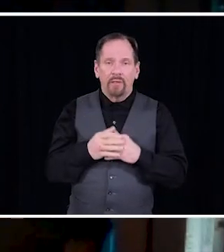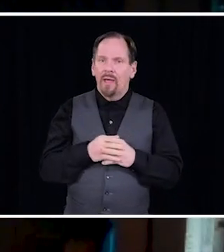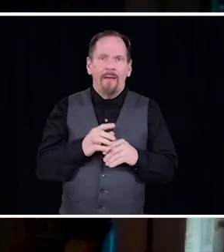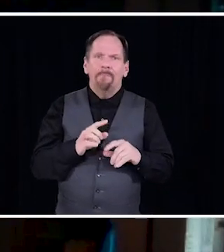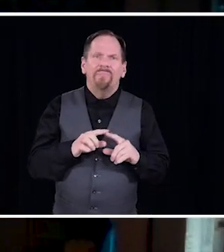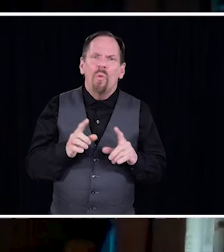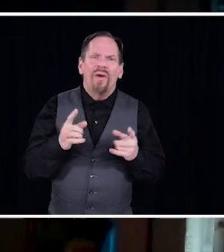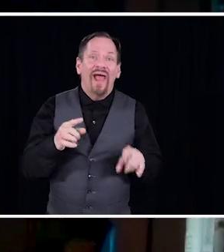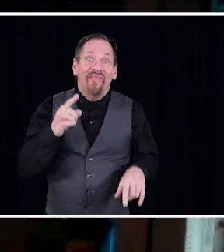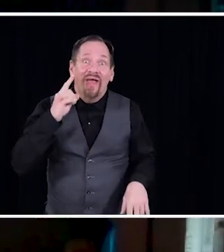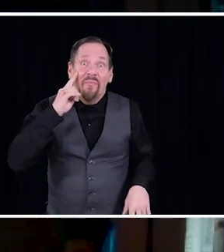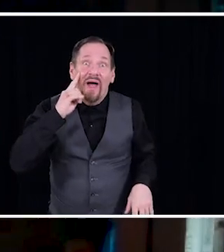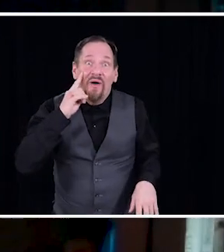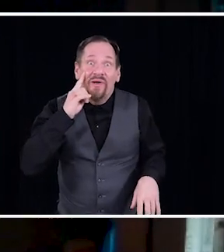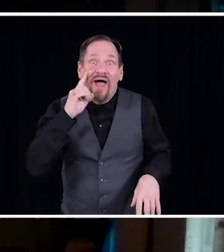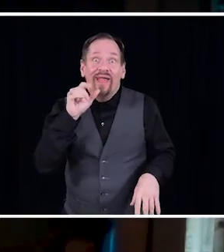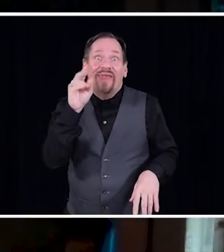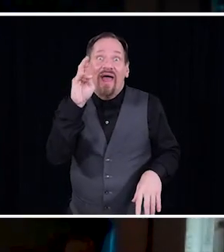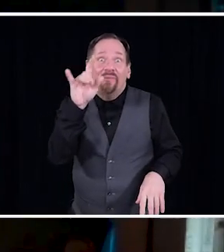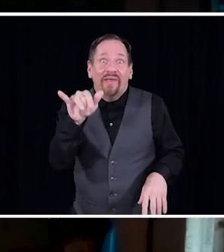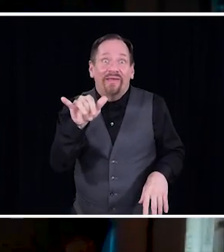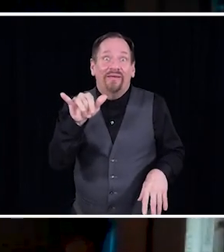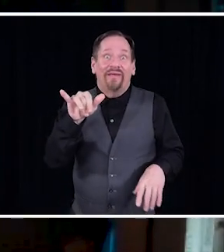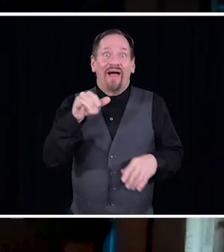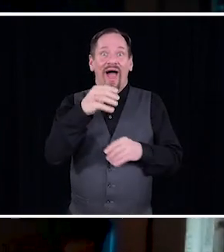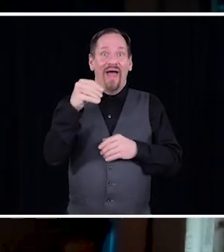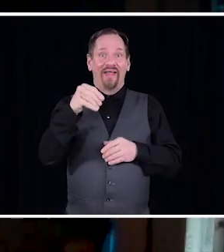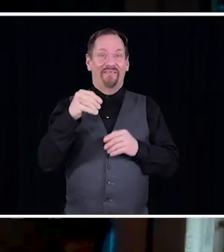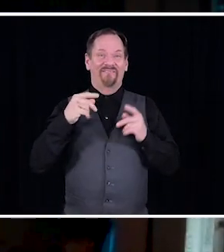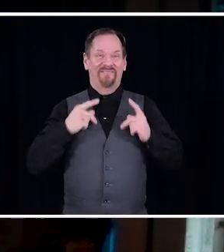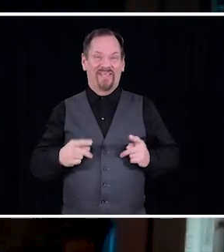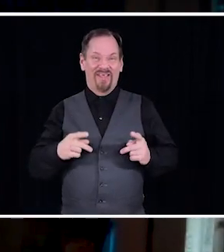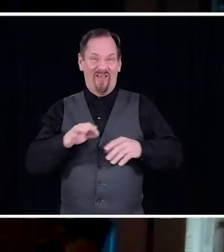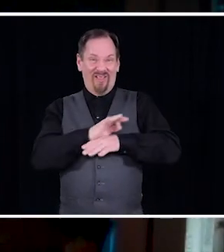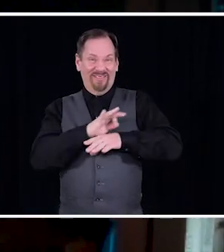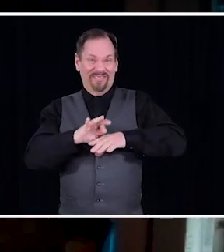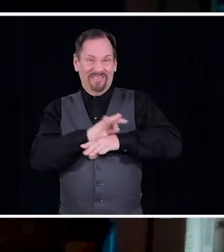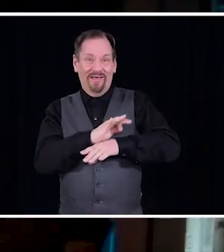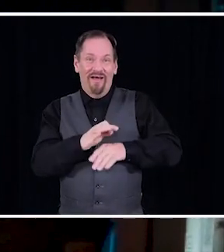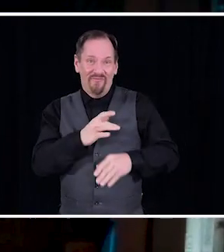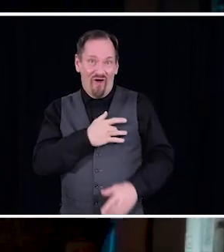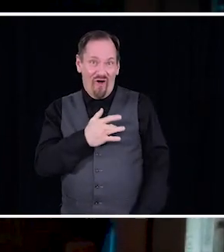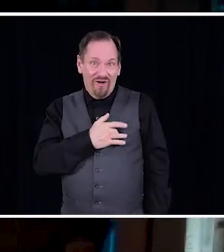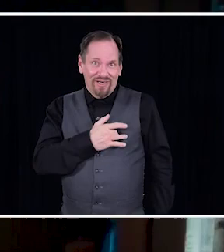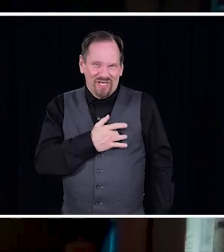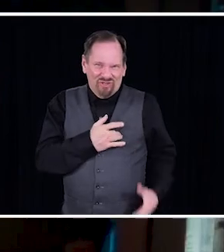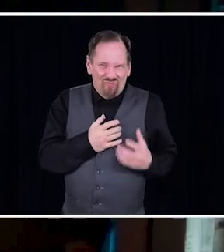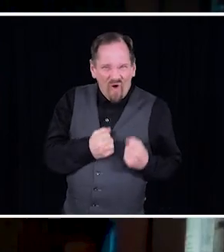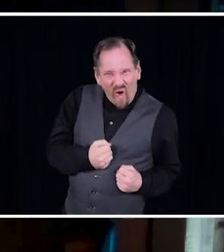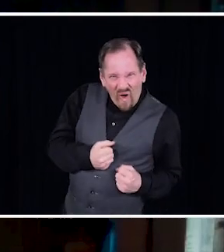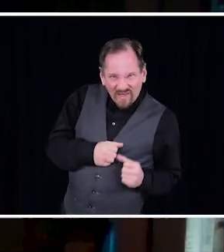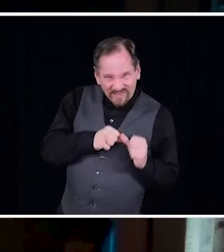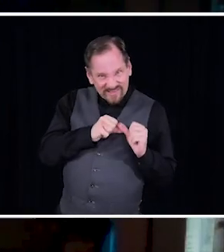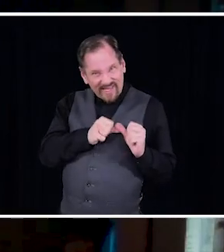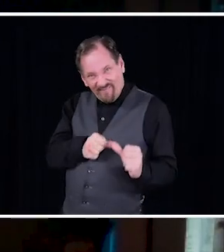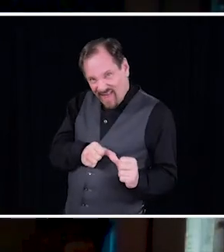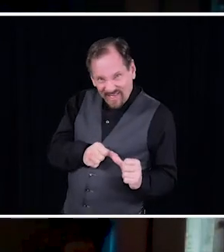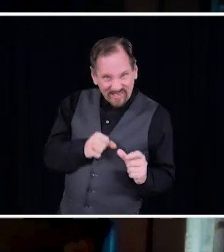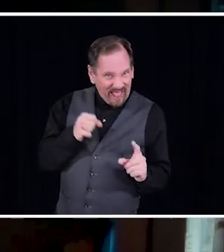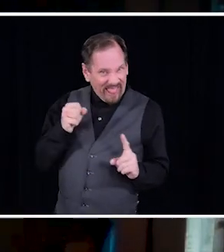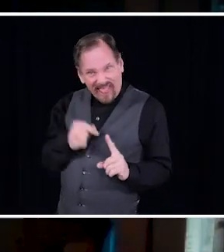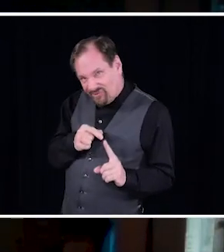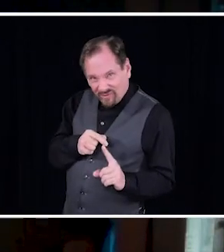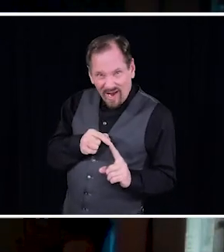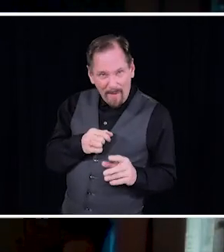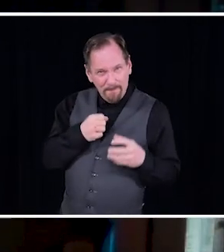when I think about the anatomy and pathophysiology of the heart, it is strong, steadfast, electric, powerful,